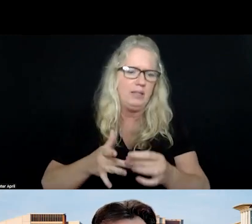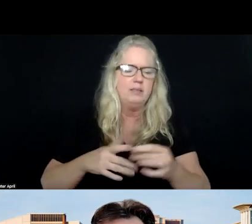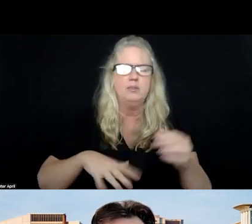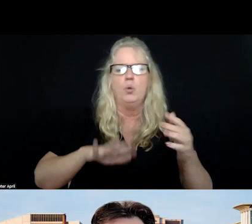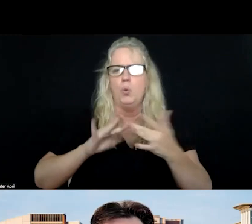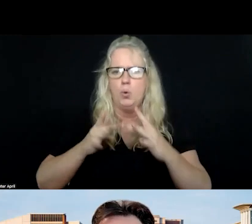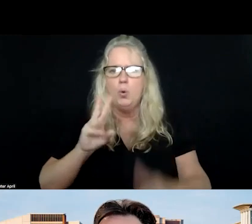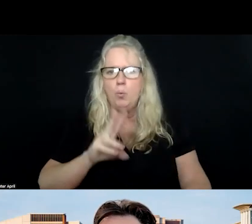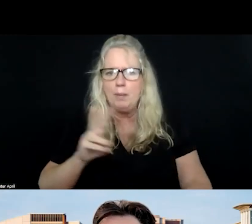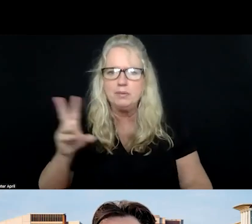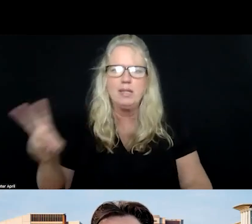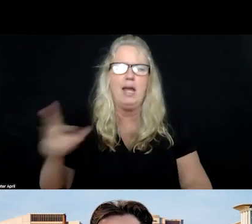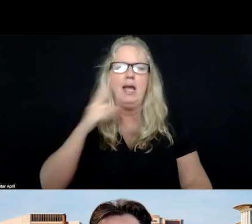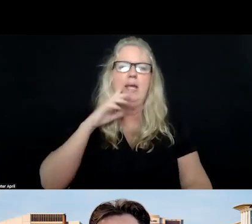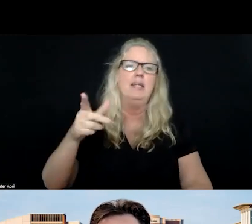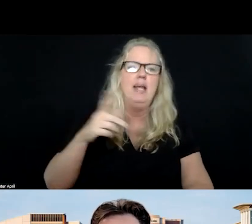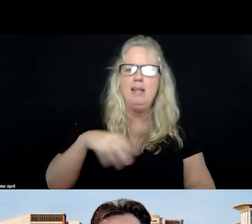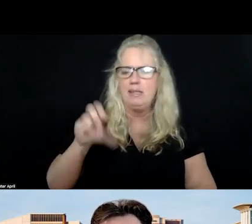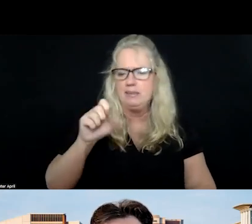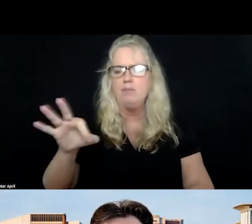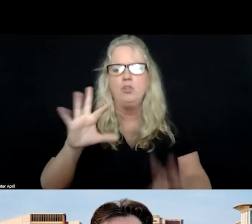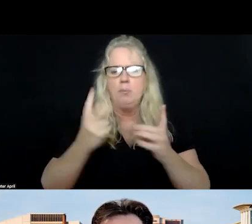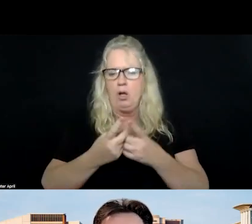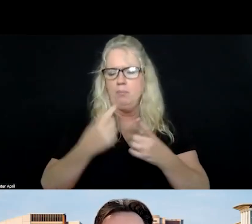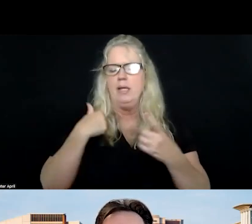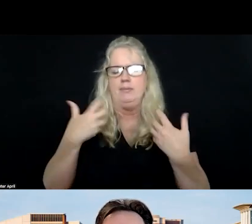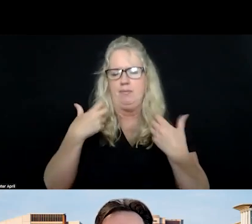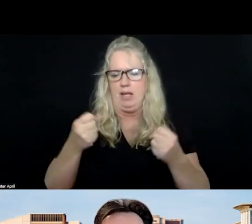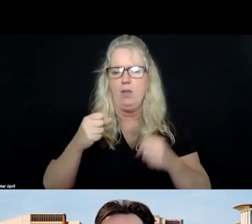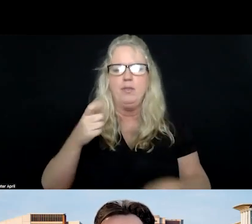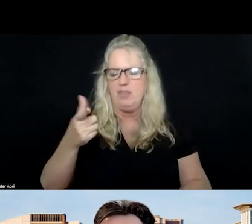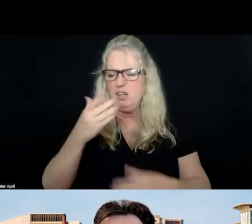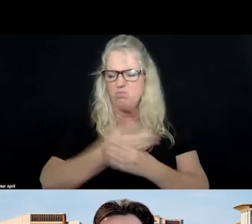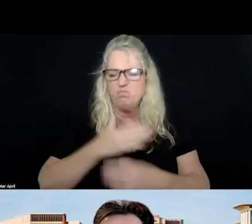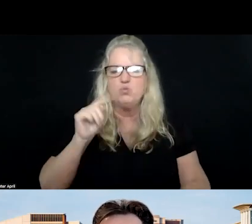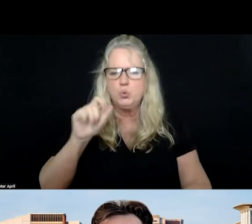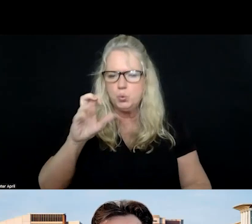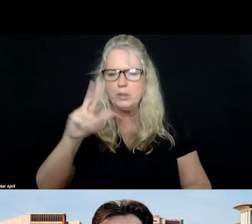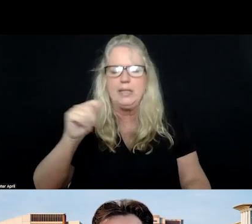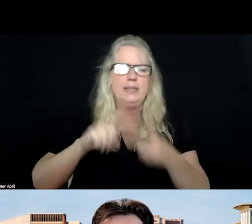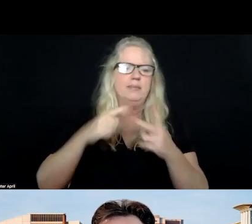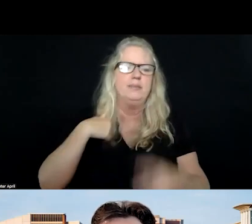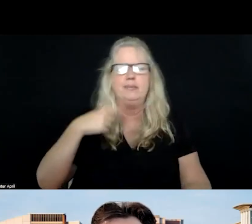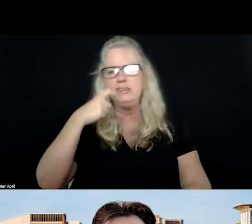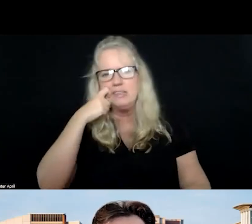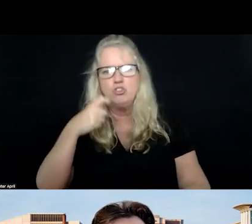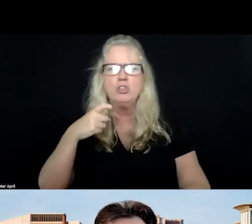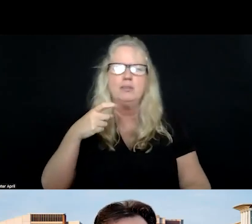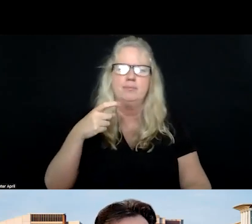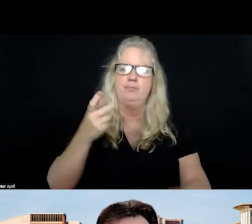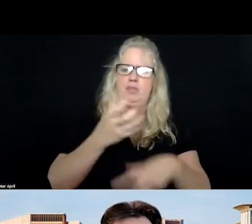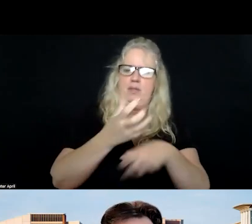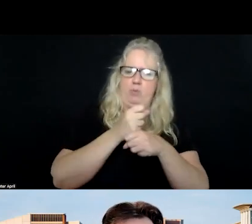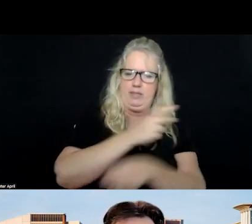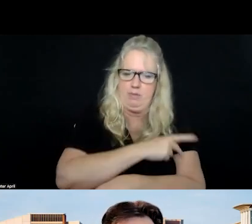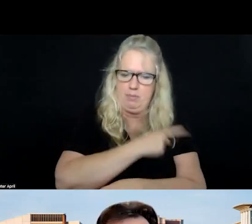like the San Francisco Department of Public Health website with the toolkit. There's addiction treatment programs that sometimes are receiving pain patients and